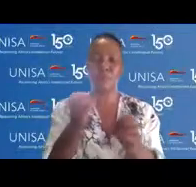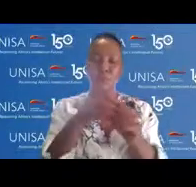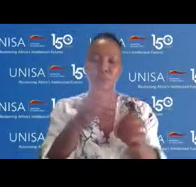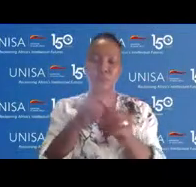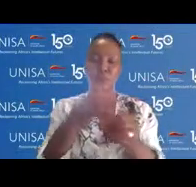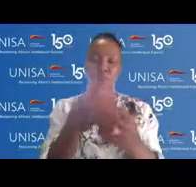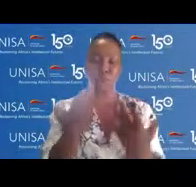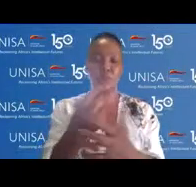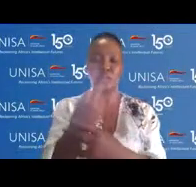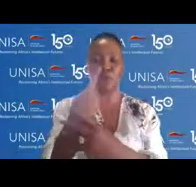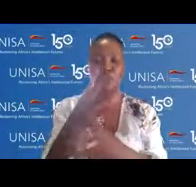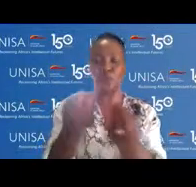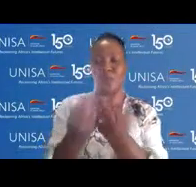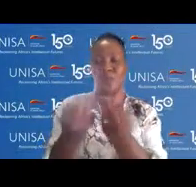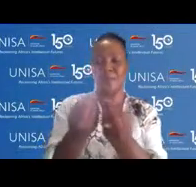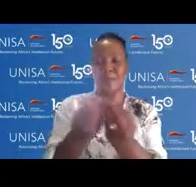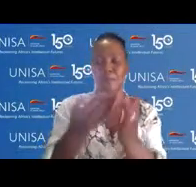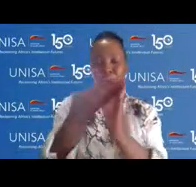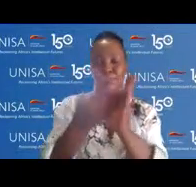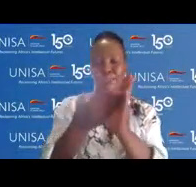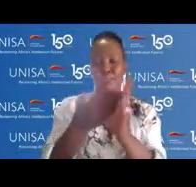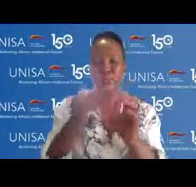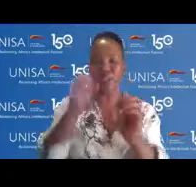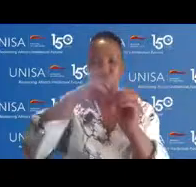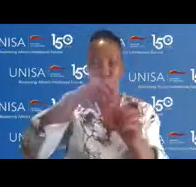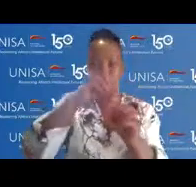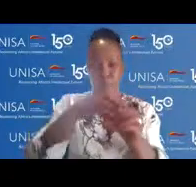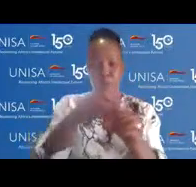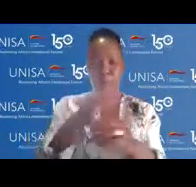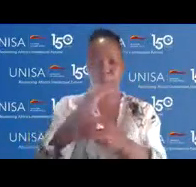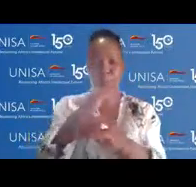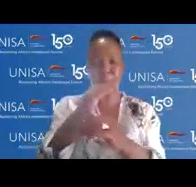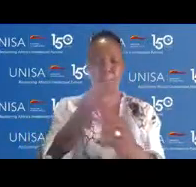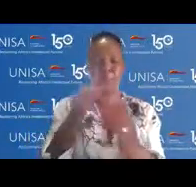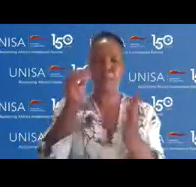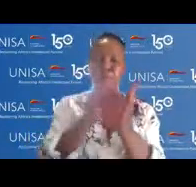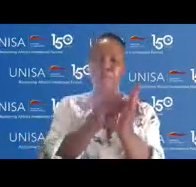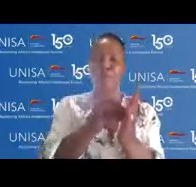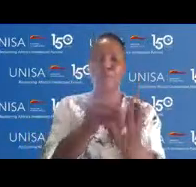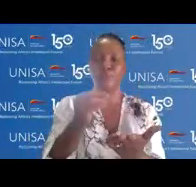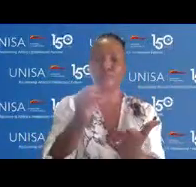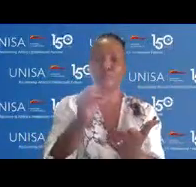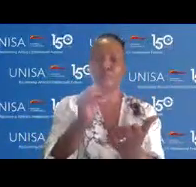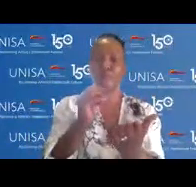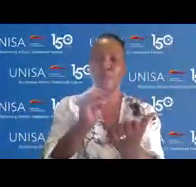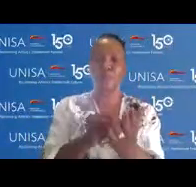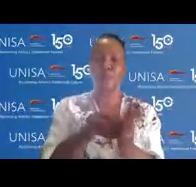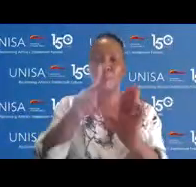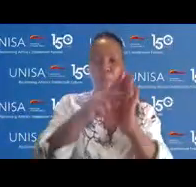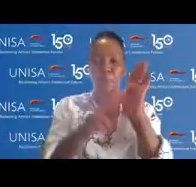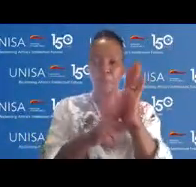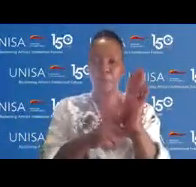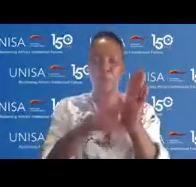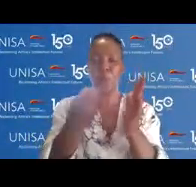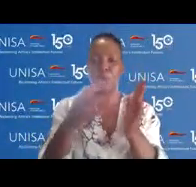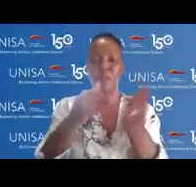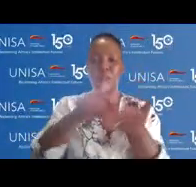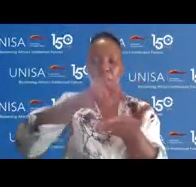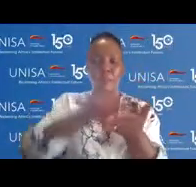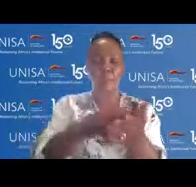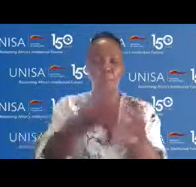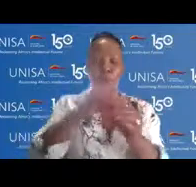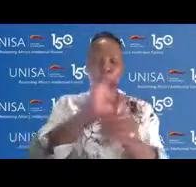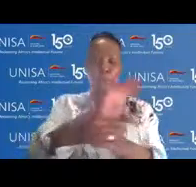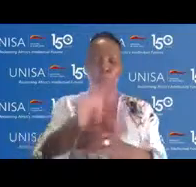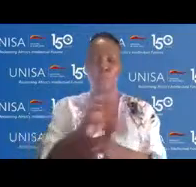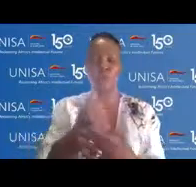little elements. So to install means to put the program or the app onto your device. Uninstall means